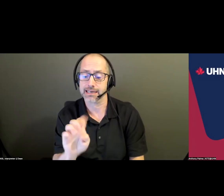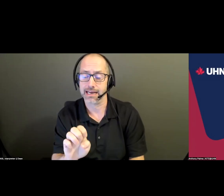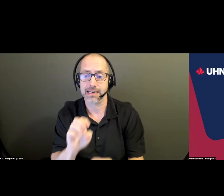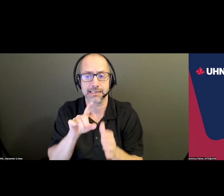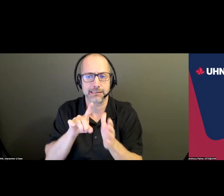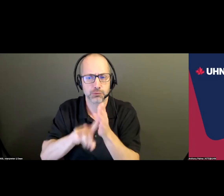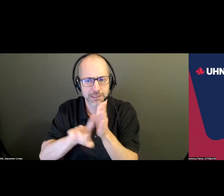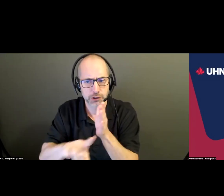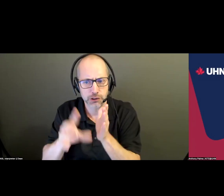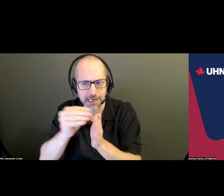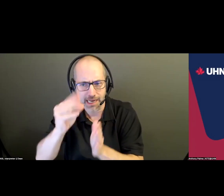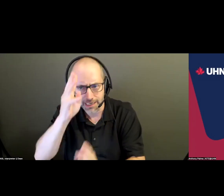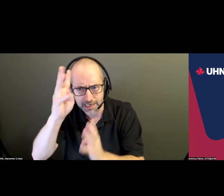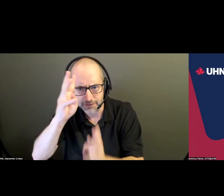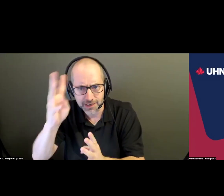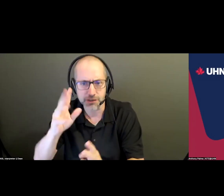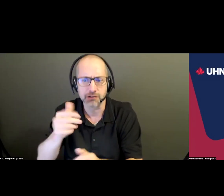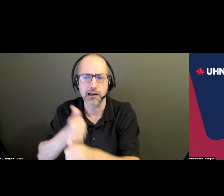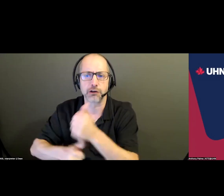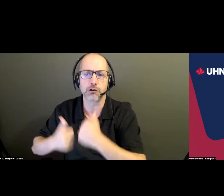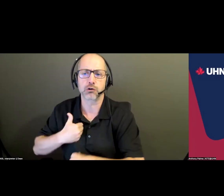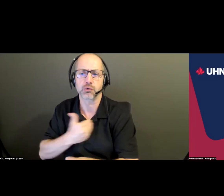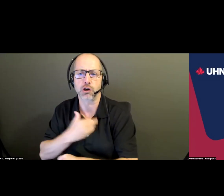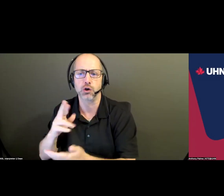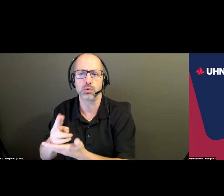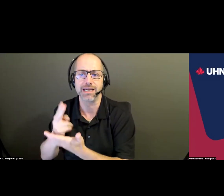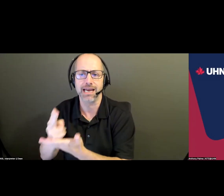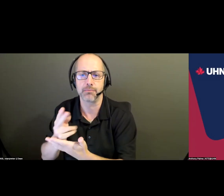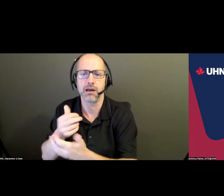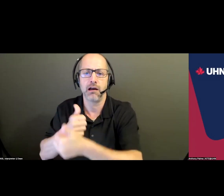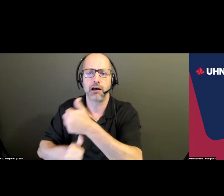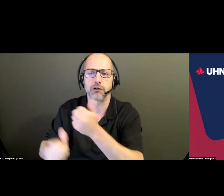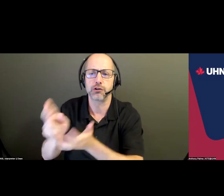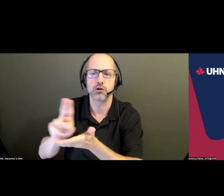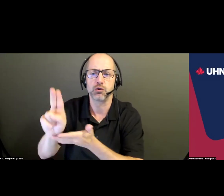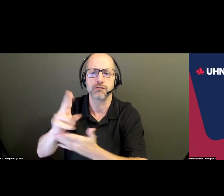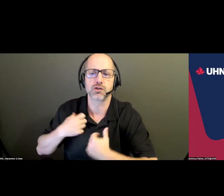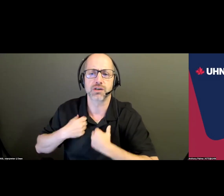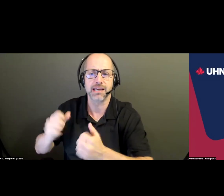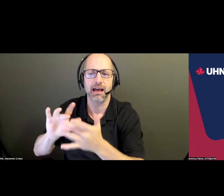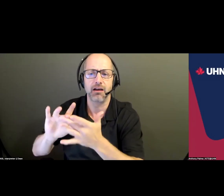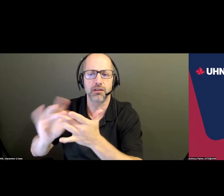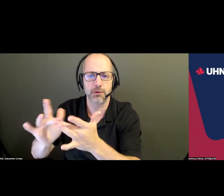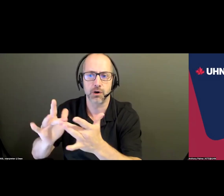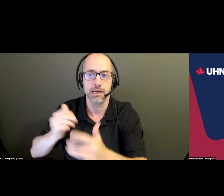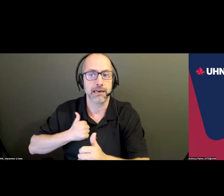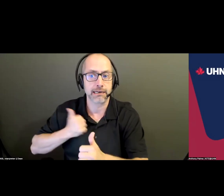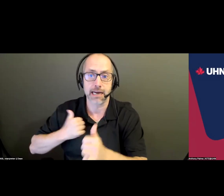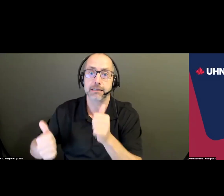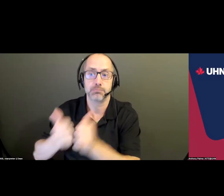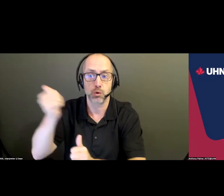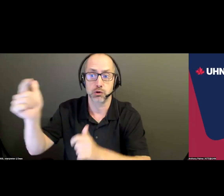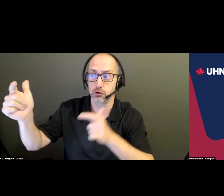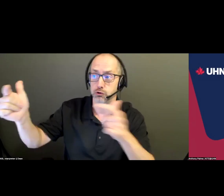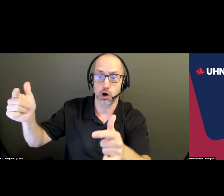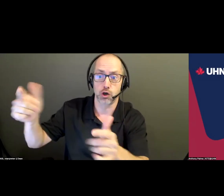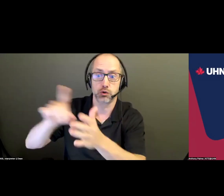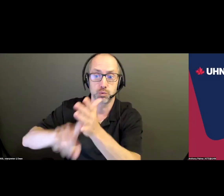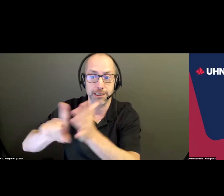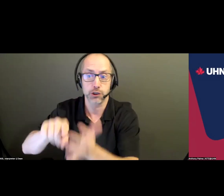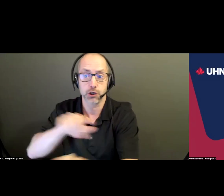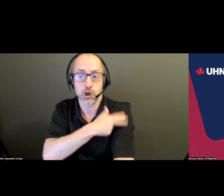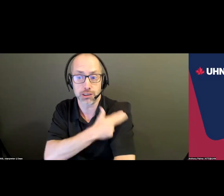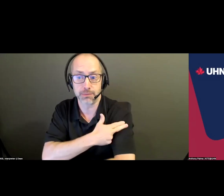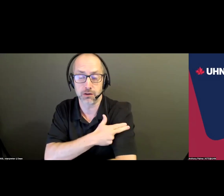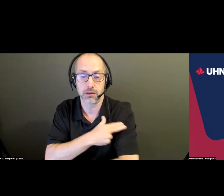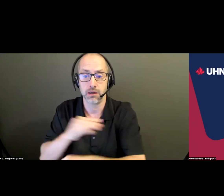arm of Toronto Rehab at the University Health Network, Canada's largest research hospital. We span